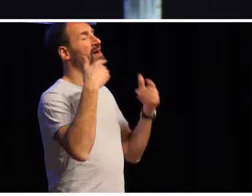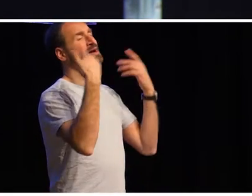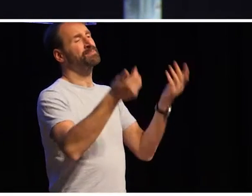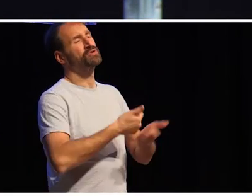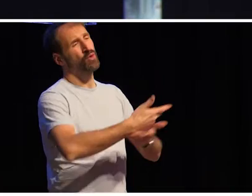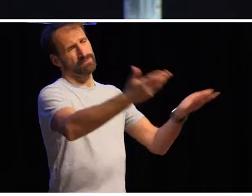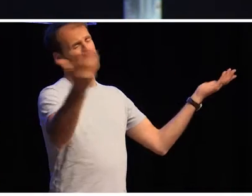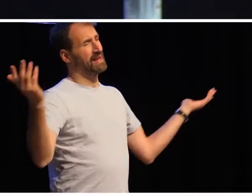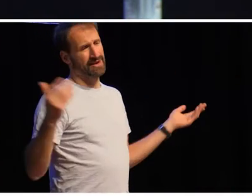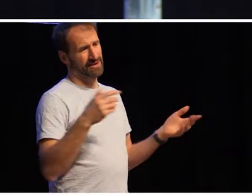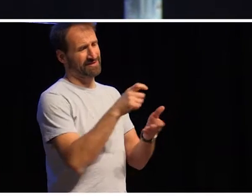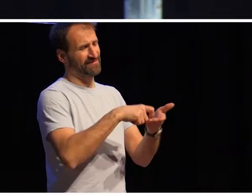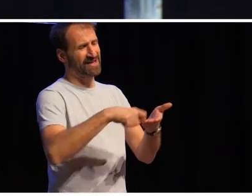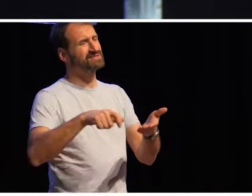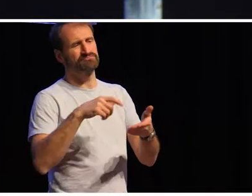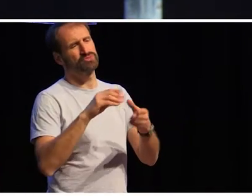industrial professional contexts.